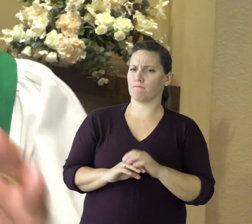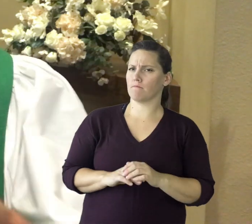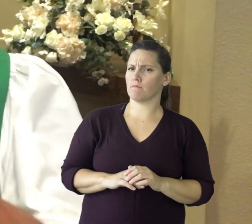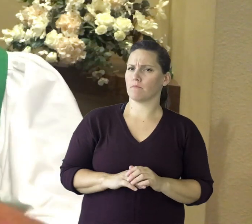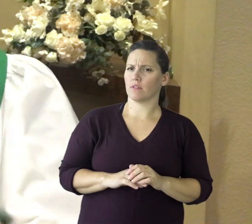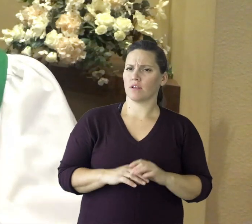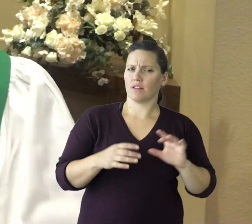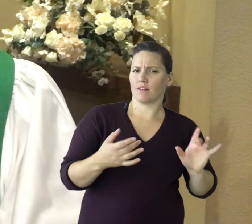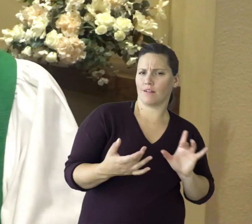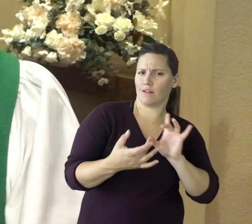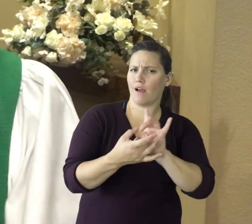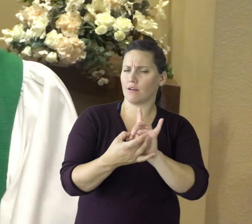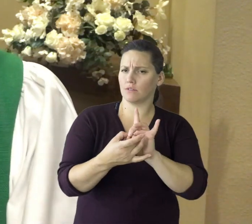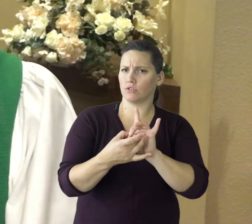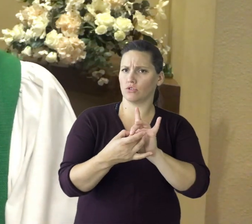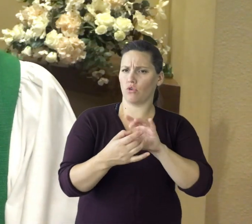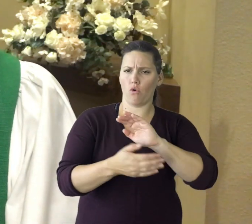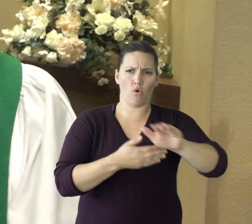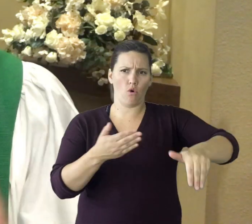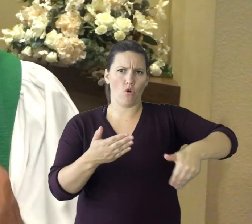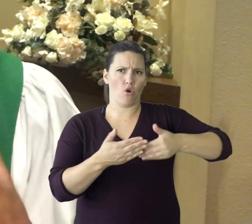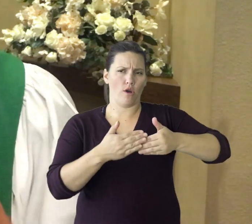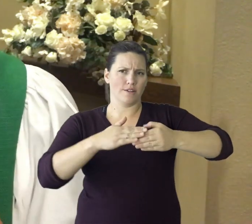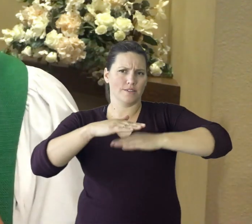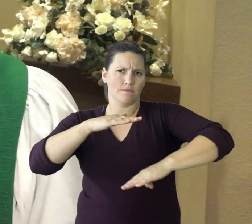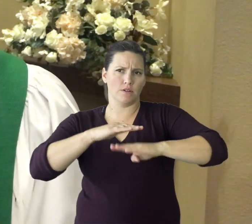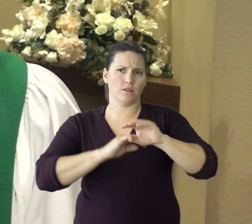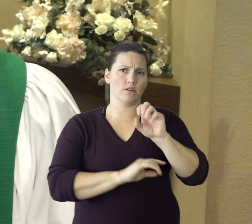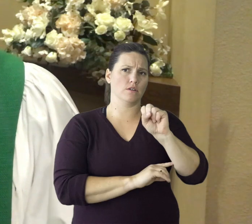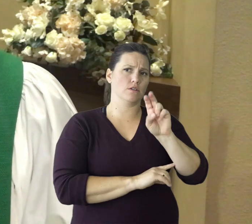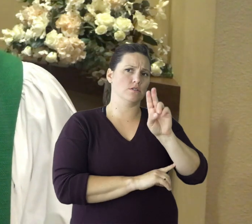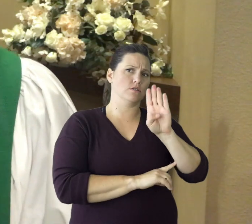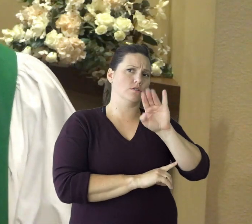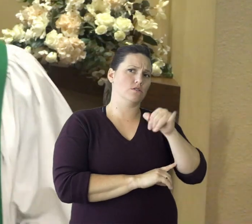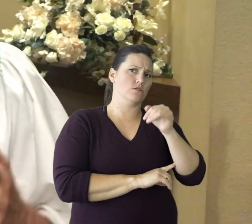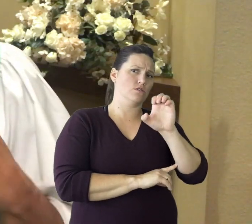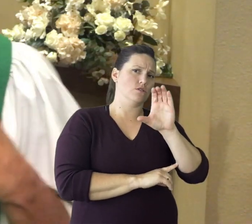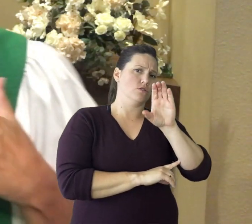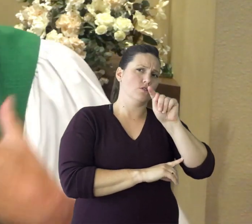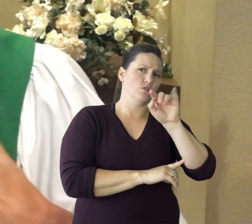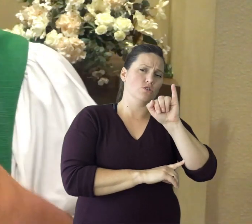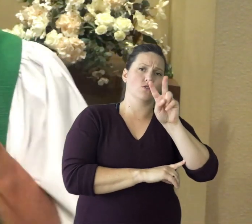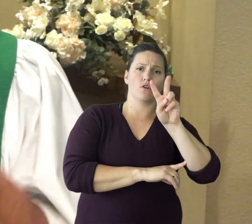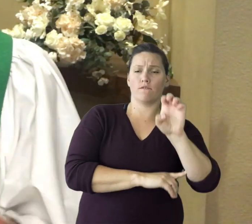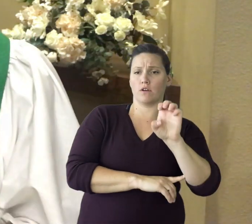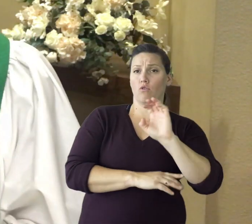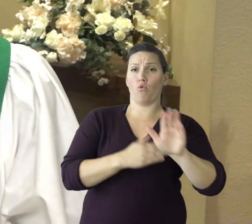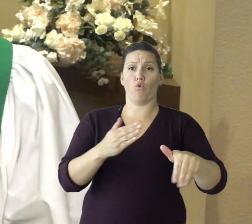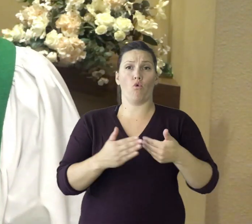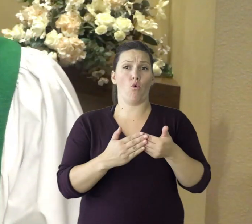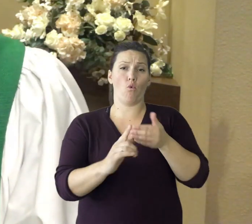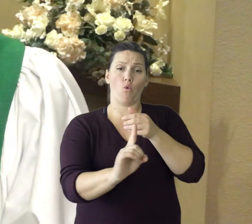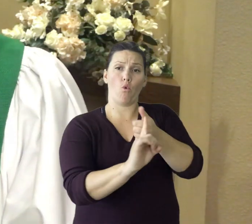common thread between them all is that it's all subjective. They all define love from